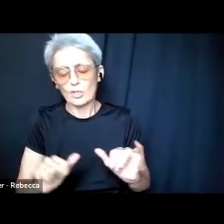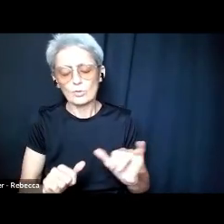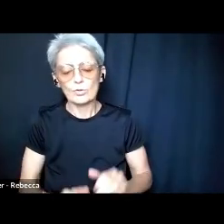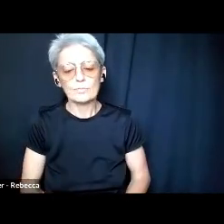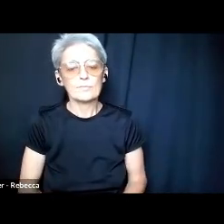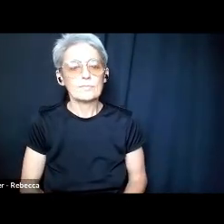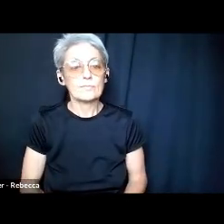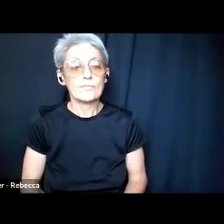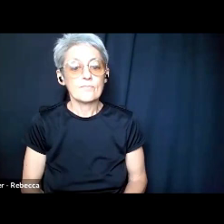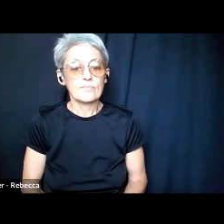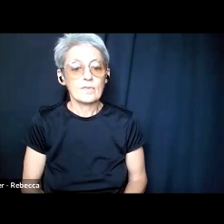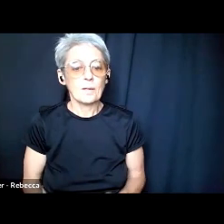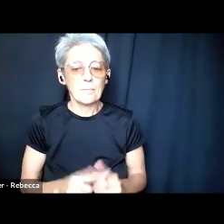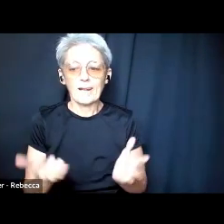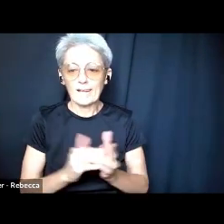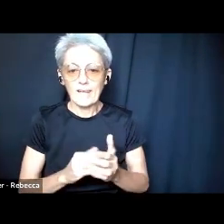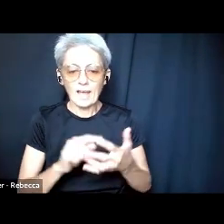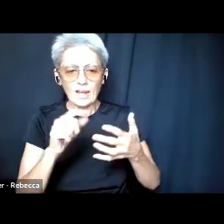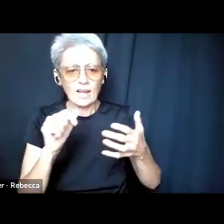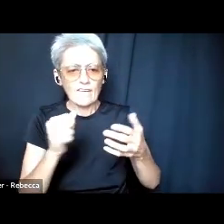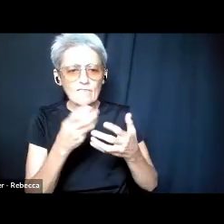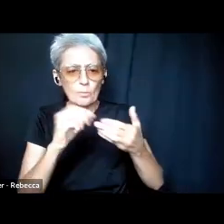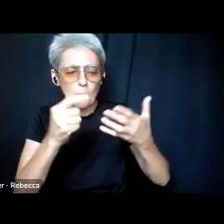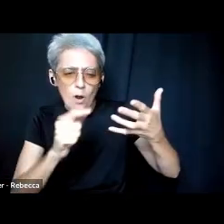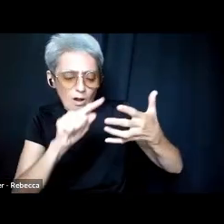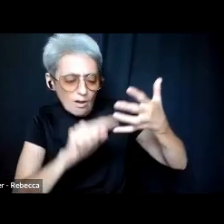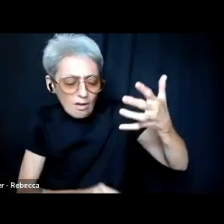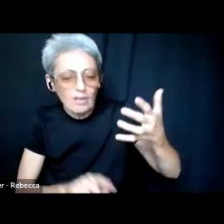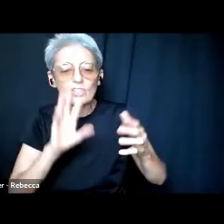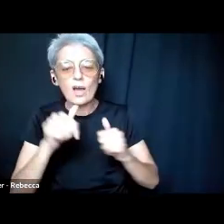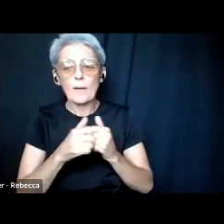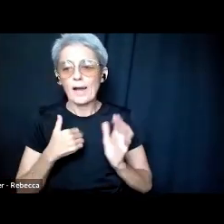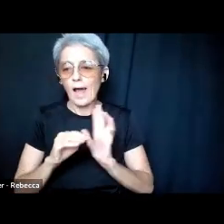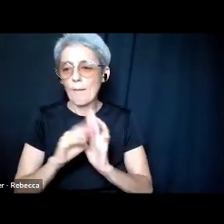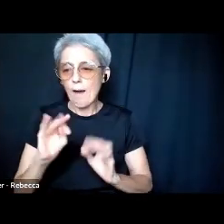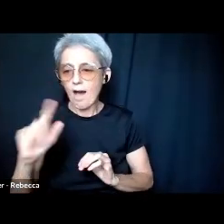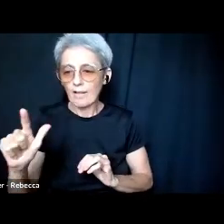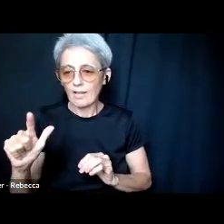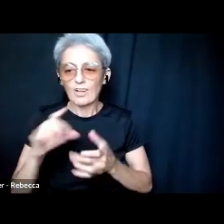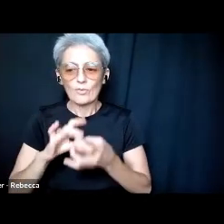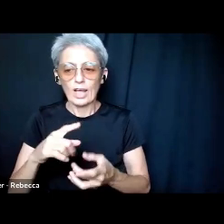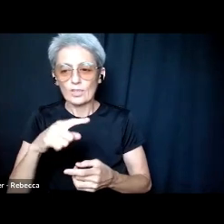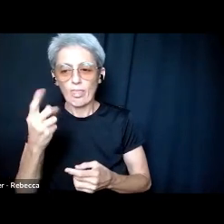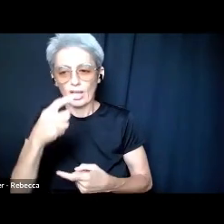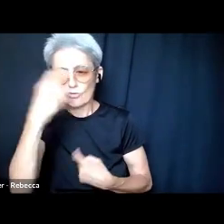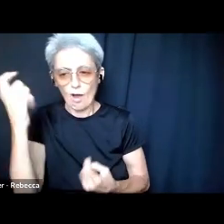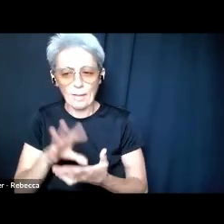few ones just go a little bit more into our model about the trauma learning. If you'll go to the next one,